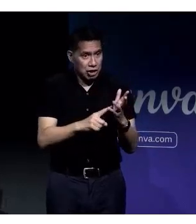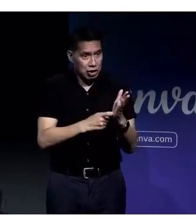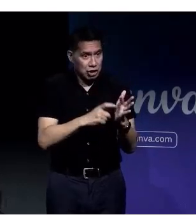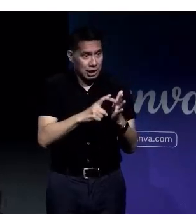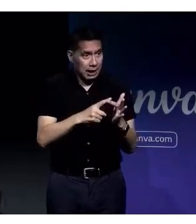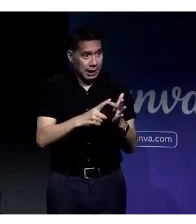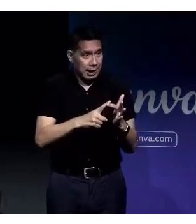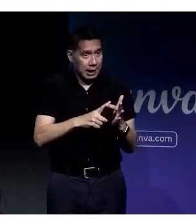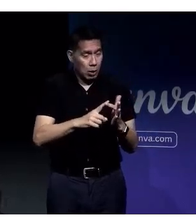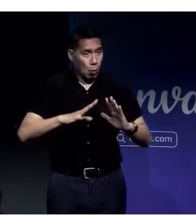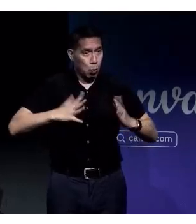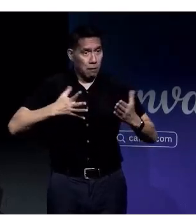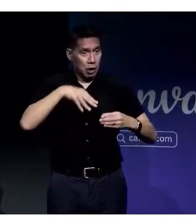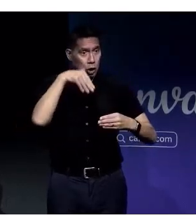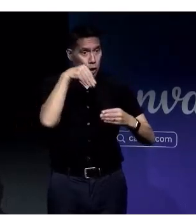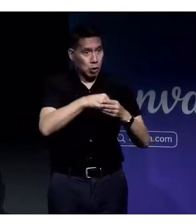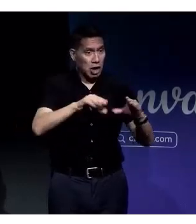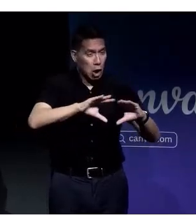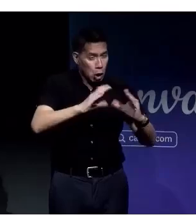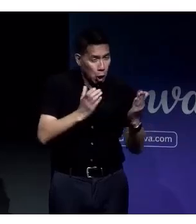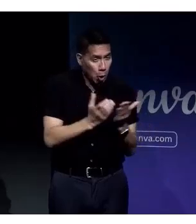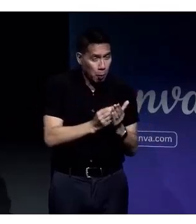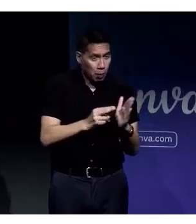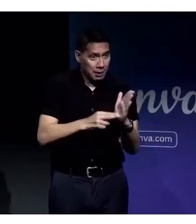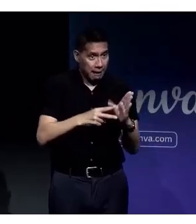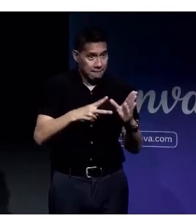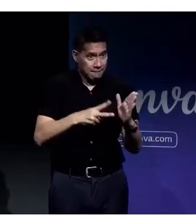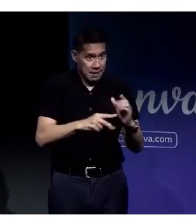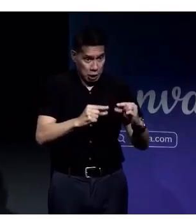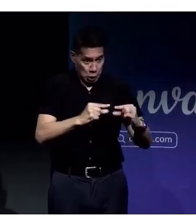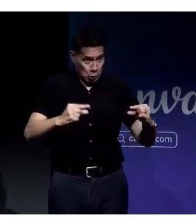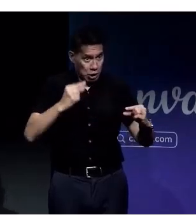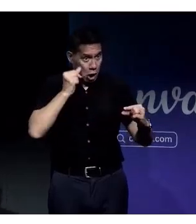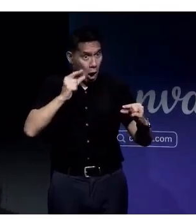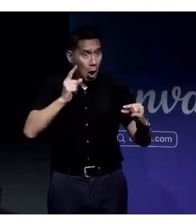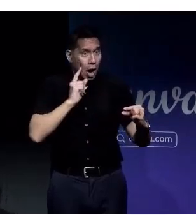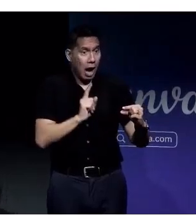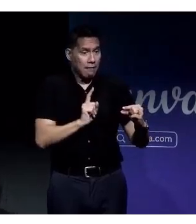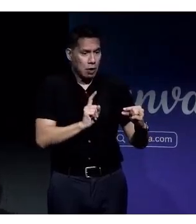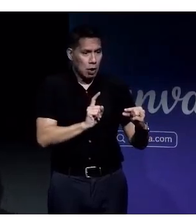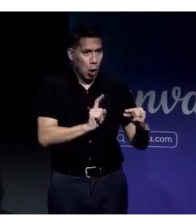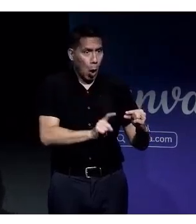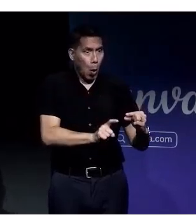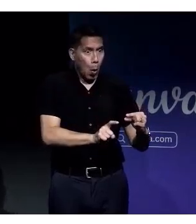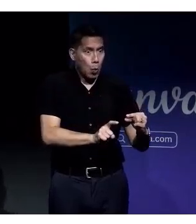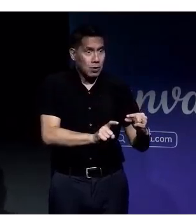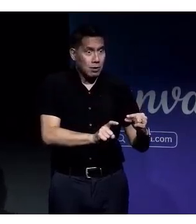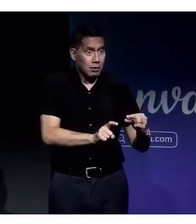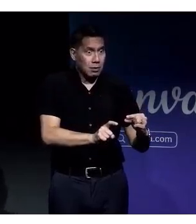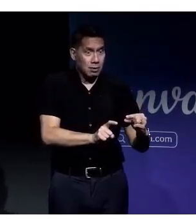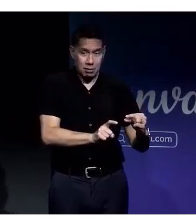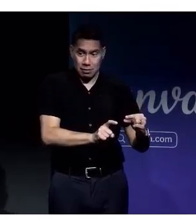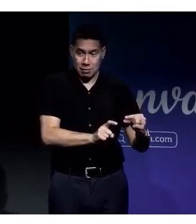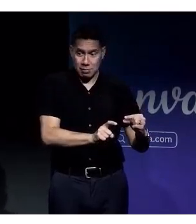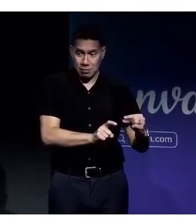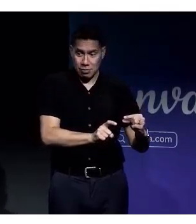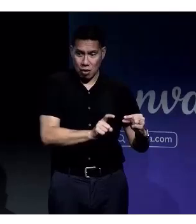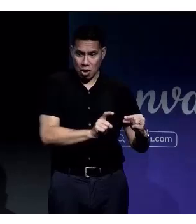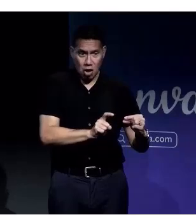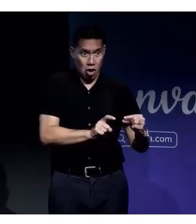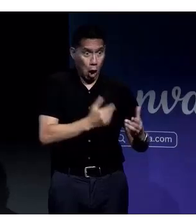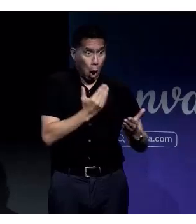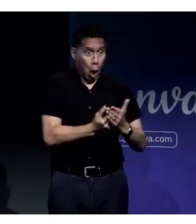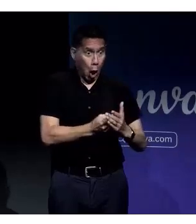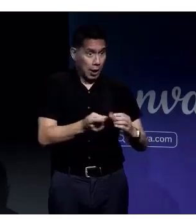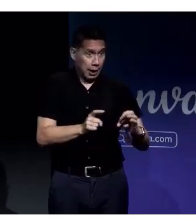not be aware of at these very large text sizes. If you press and hold on a